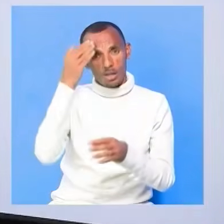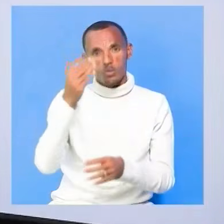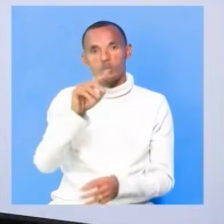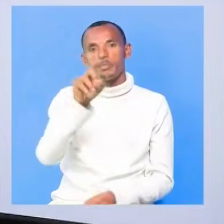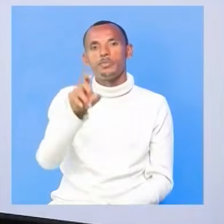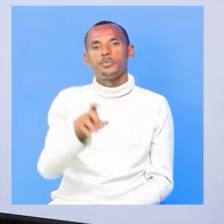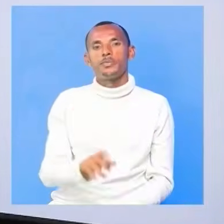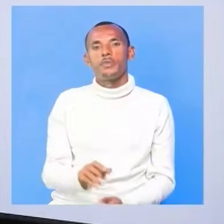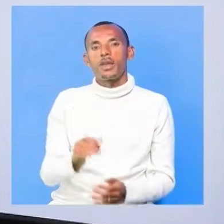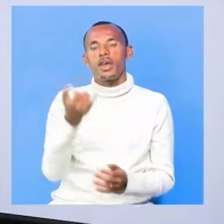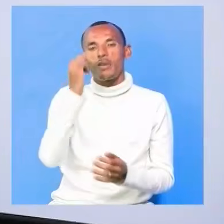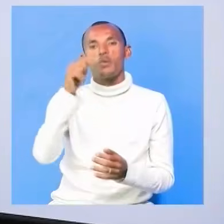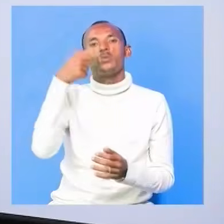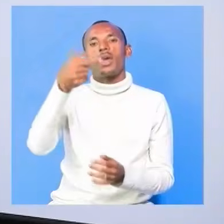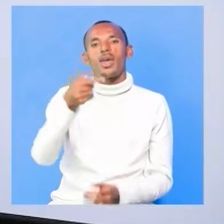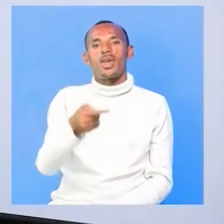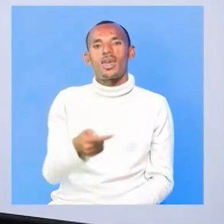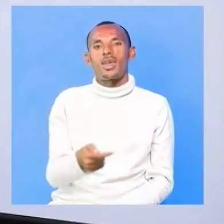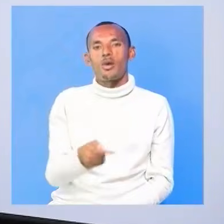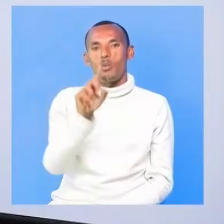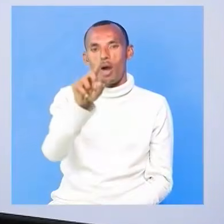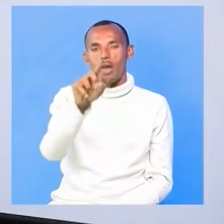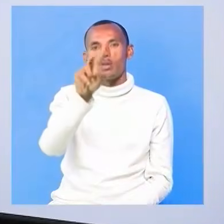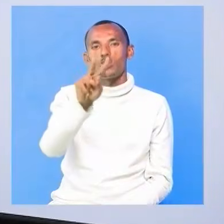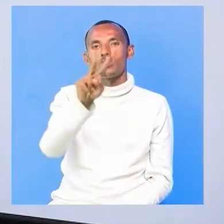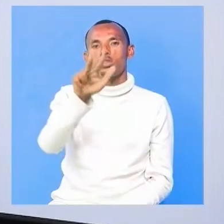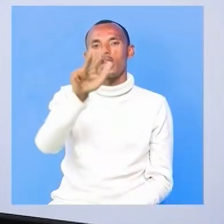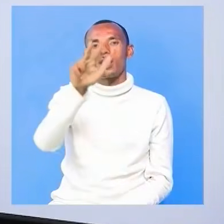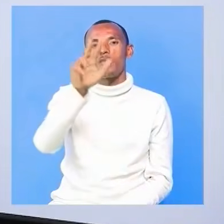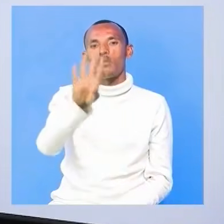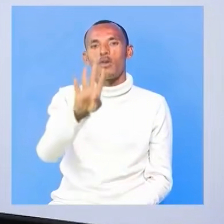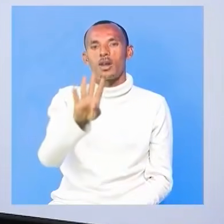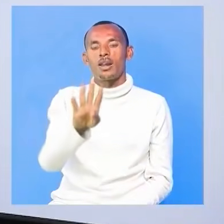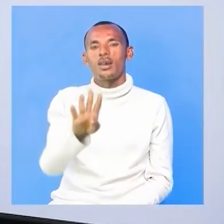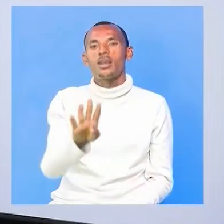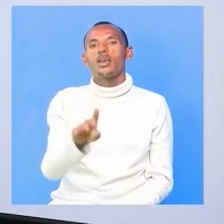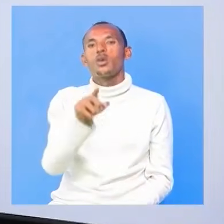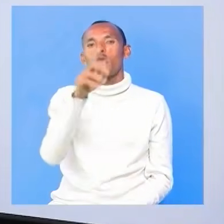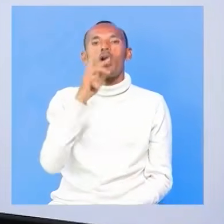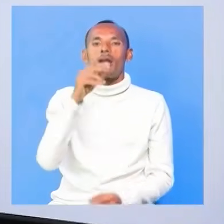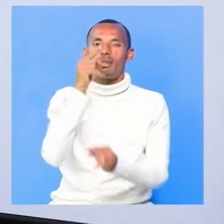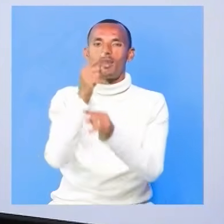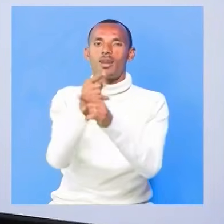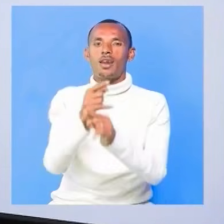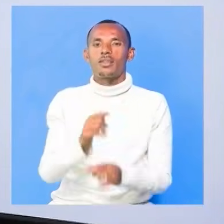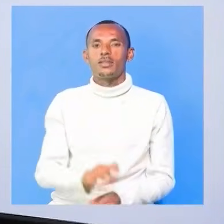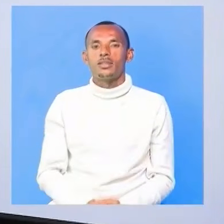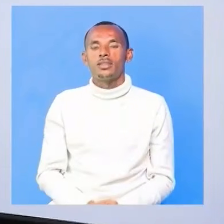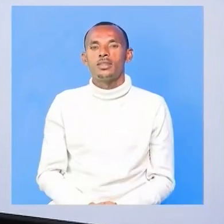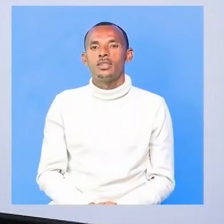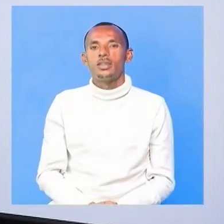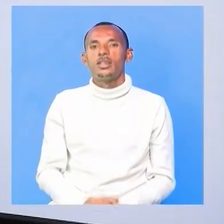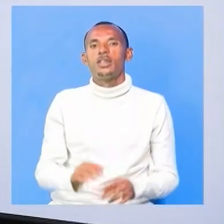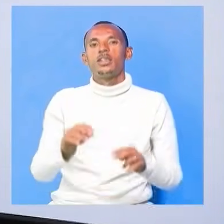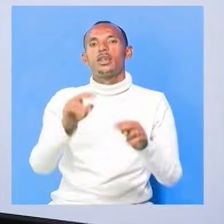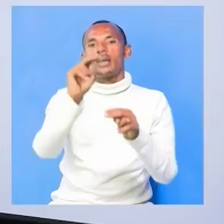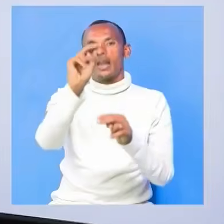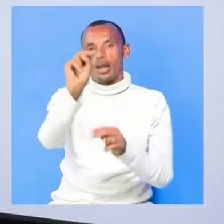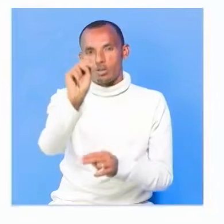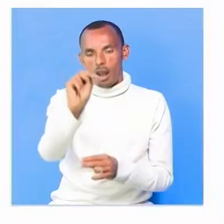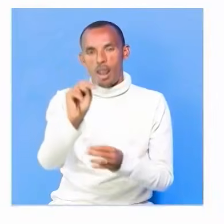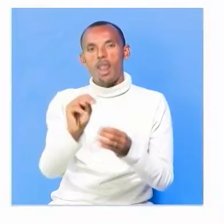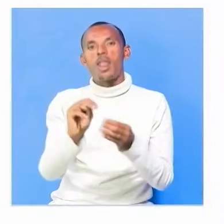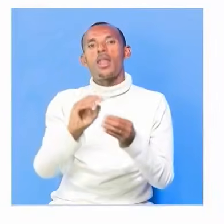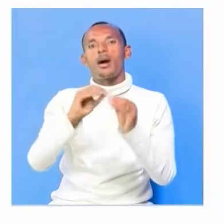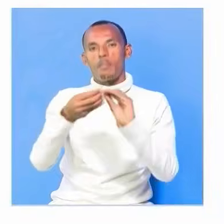contains? If you say 1, 2, 3, and so on, you are right. So the set of natural